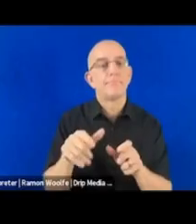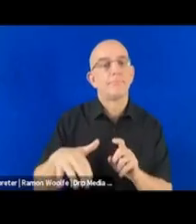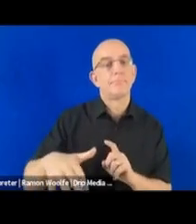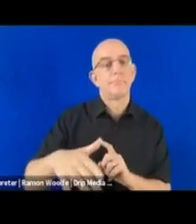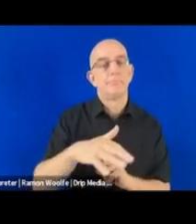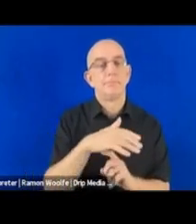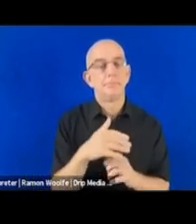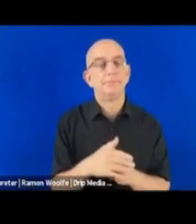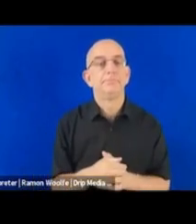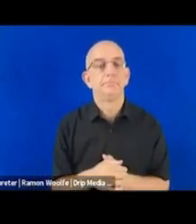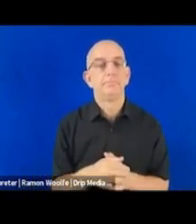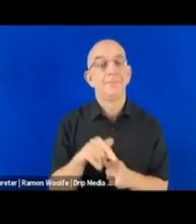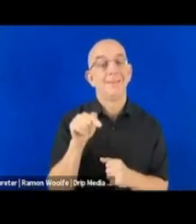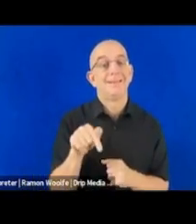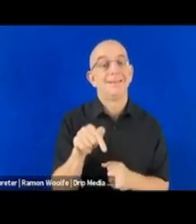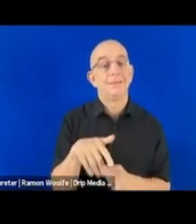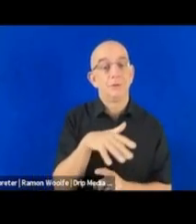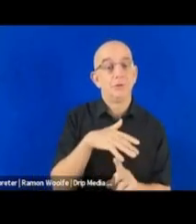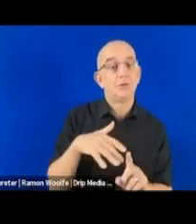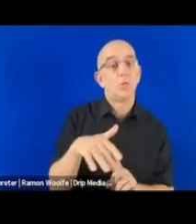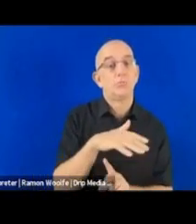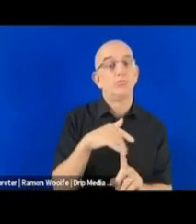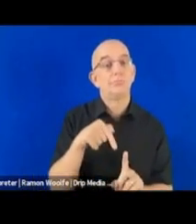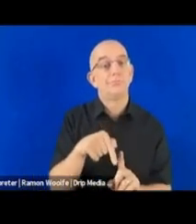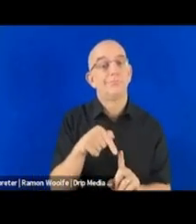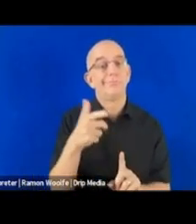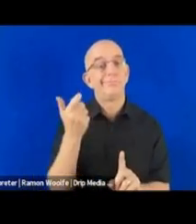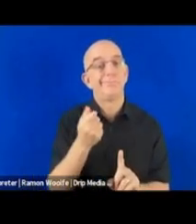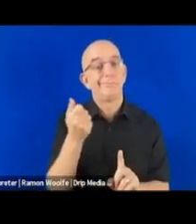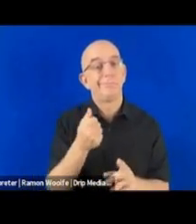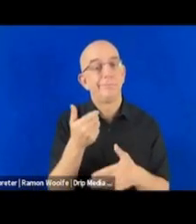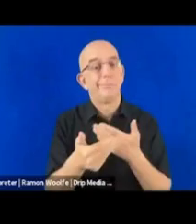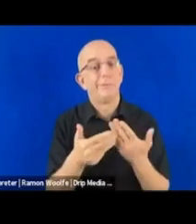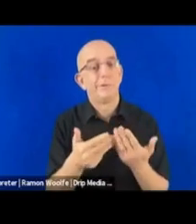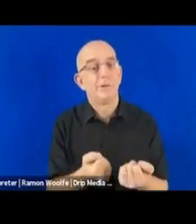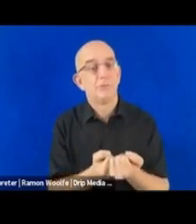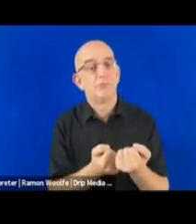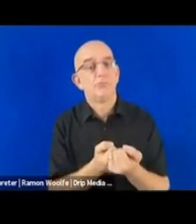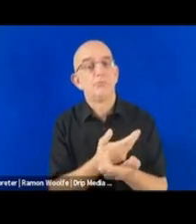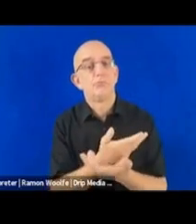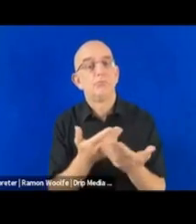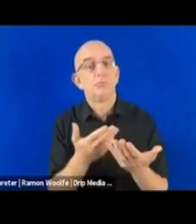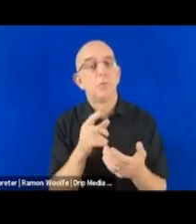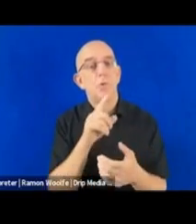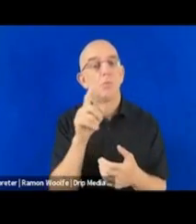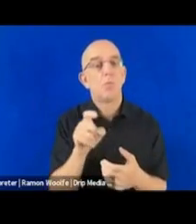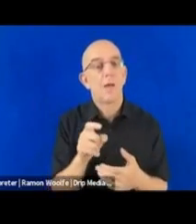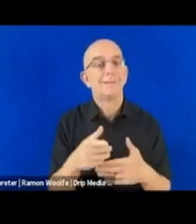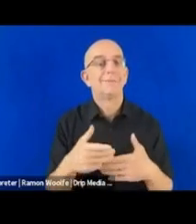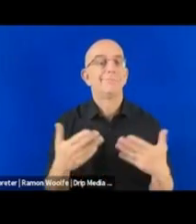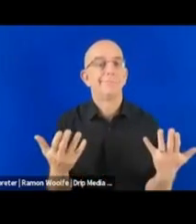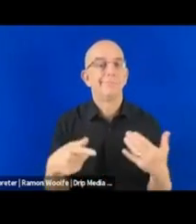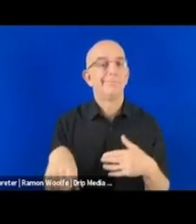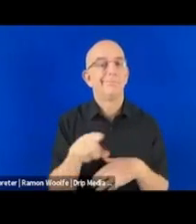realized that as a country, we had insufficient capacity of people to be able